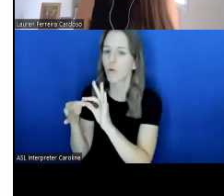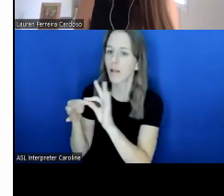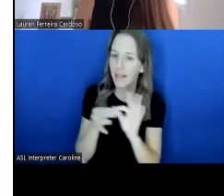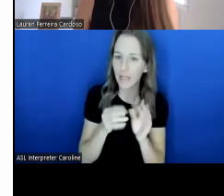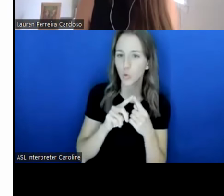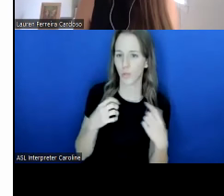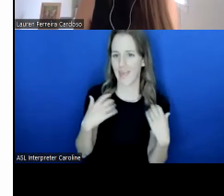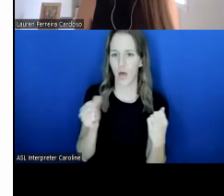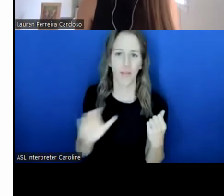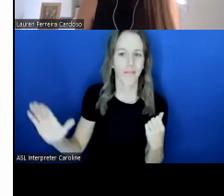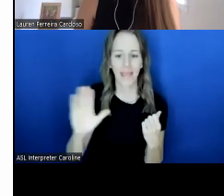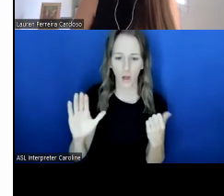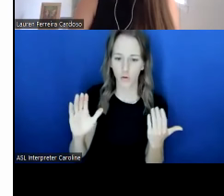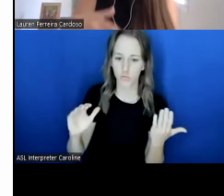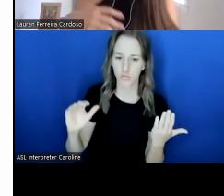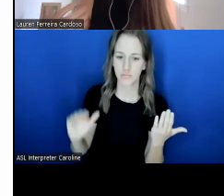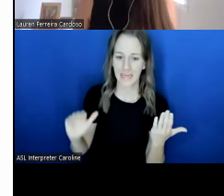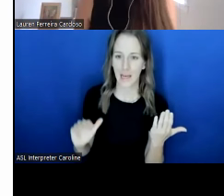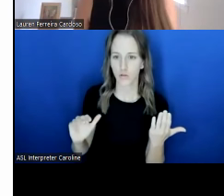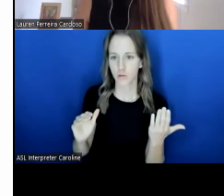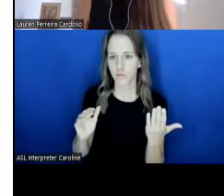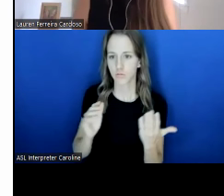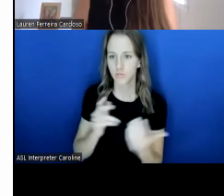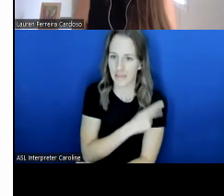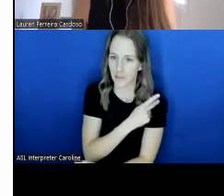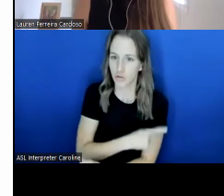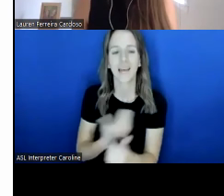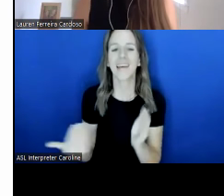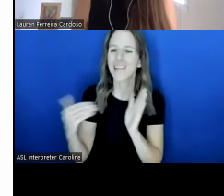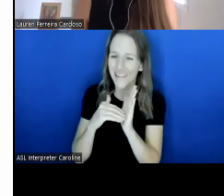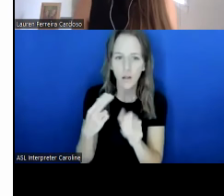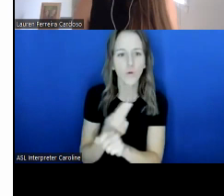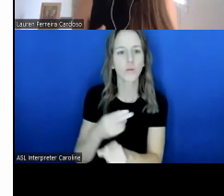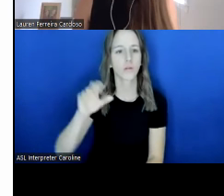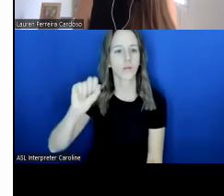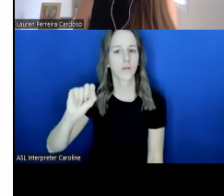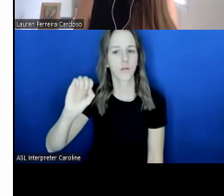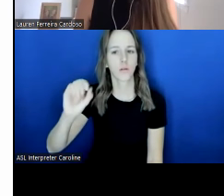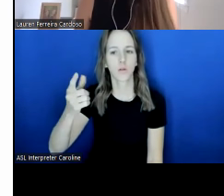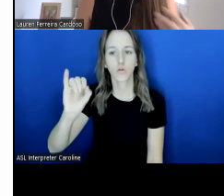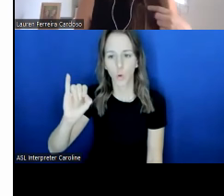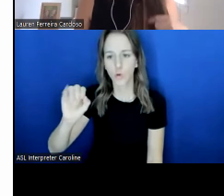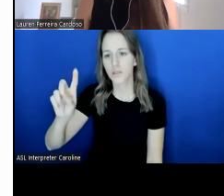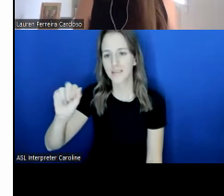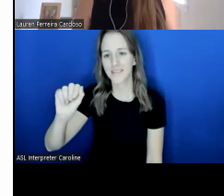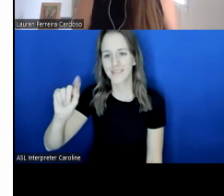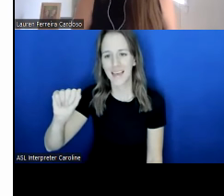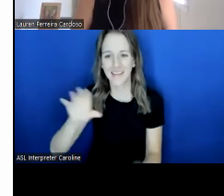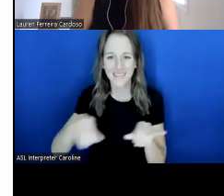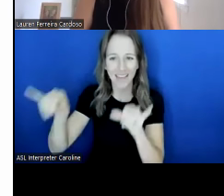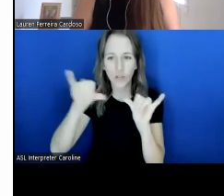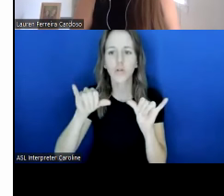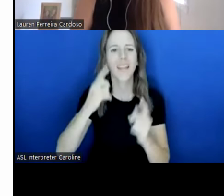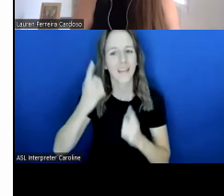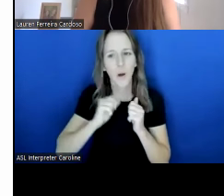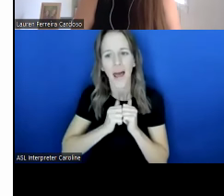pediatric patients. And then again, using our SOGI data standards like really thinking about how we can tell a story